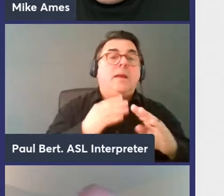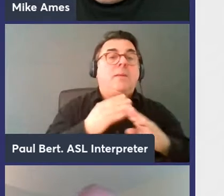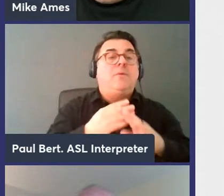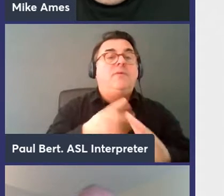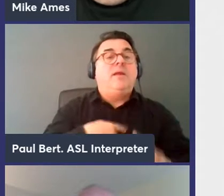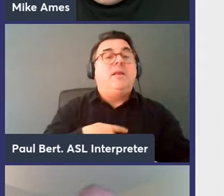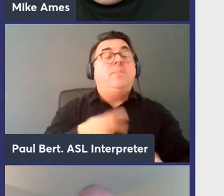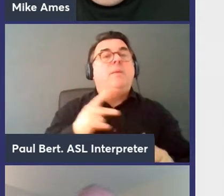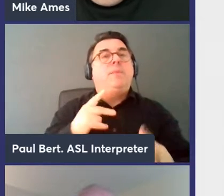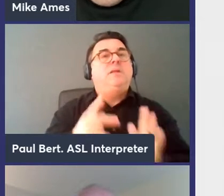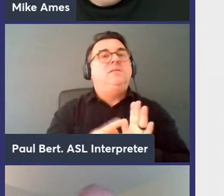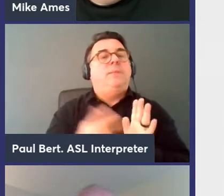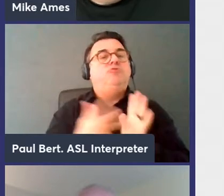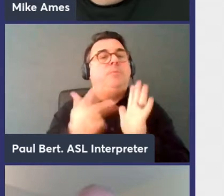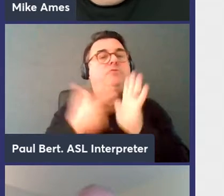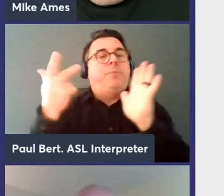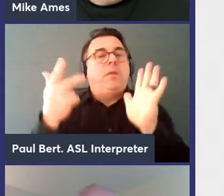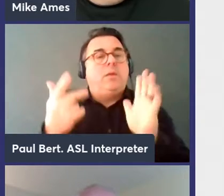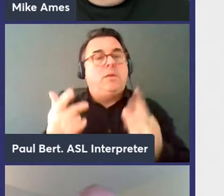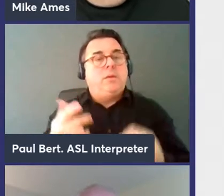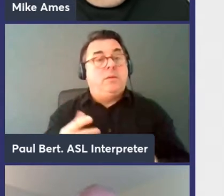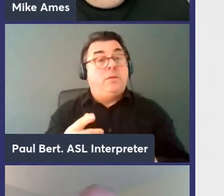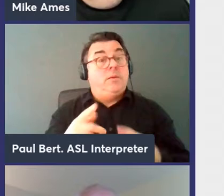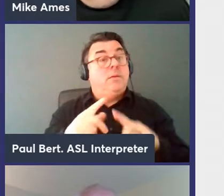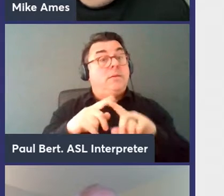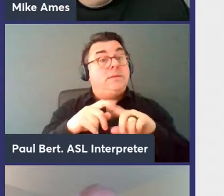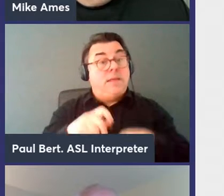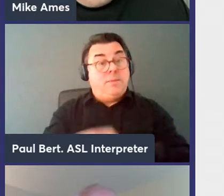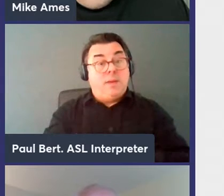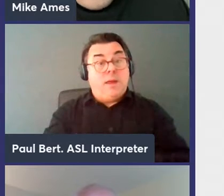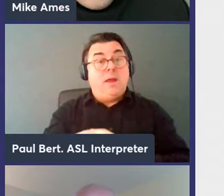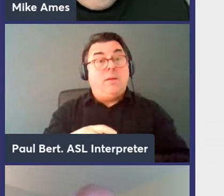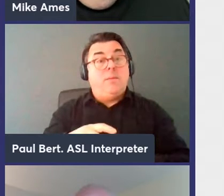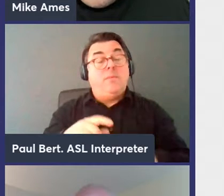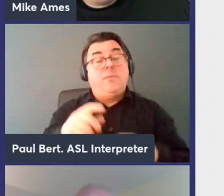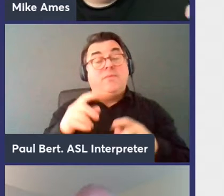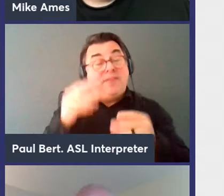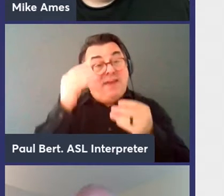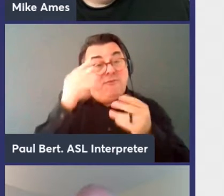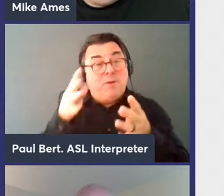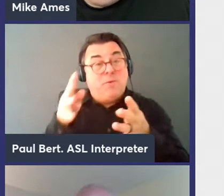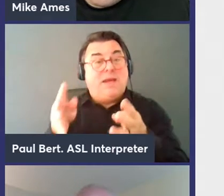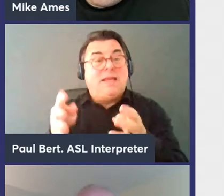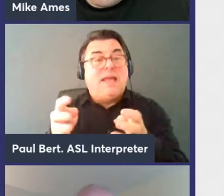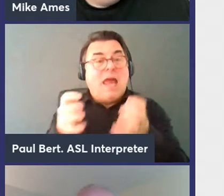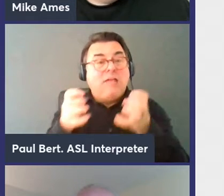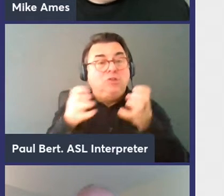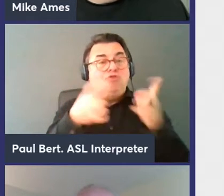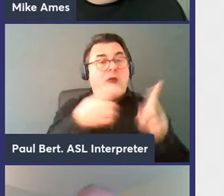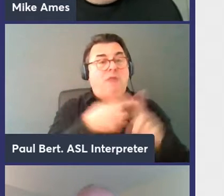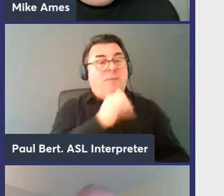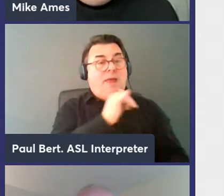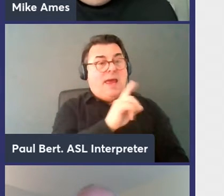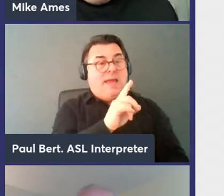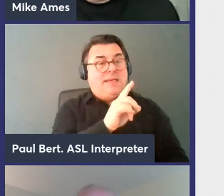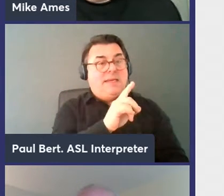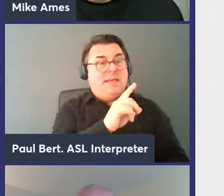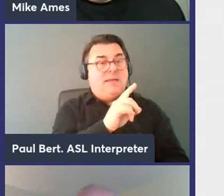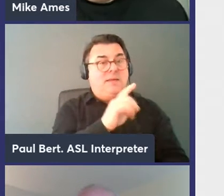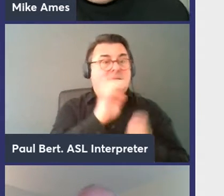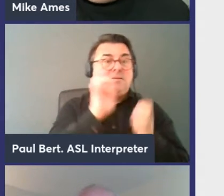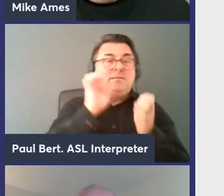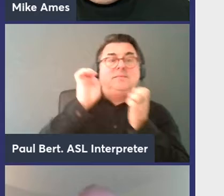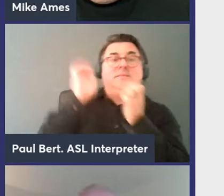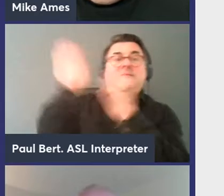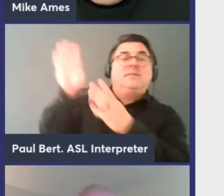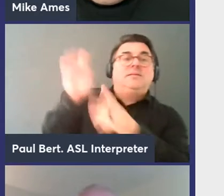duplicate users from registering. We can also take and extract the information off of the ID and then pass it to some